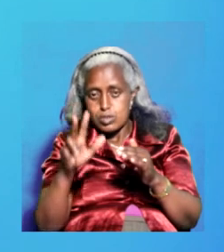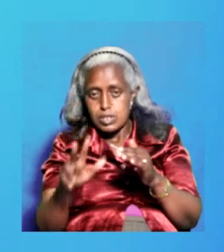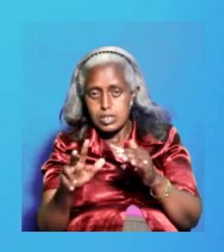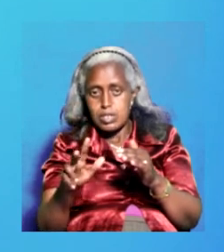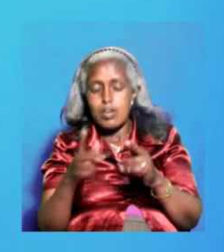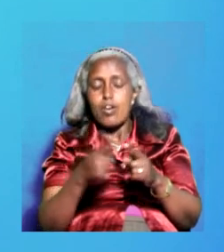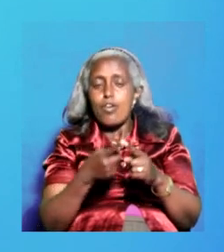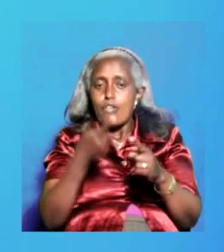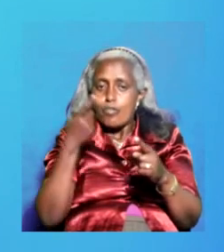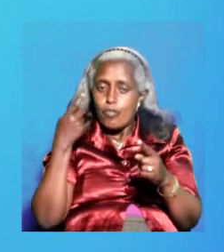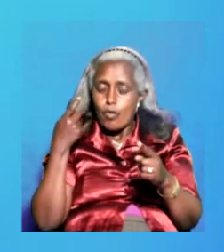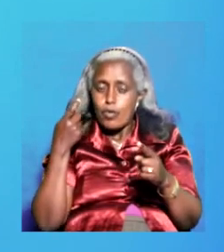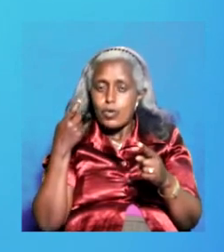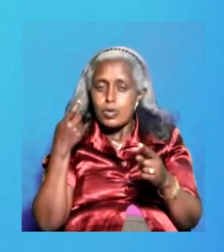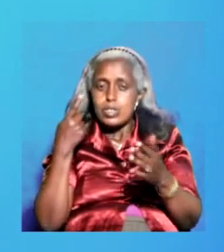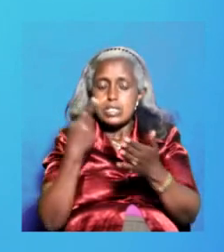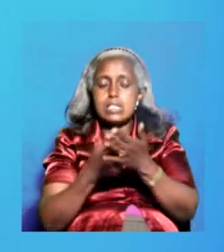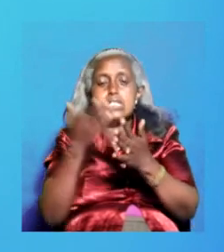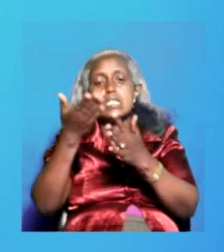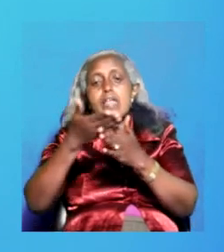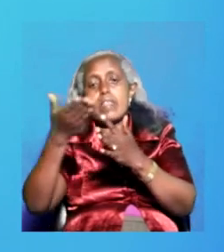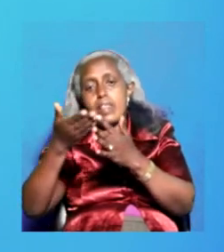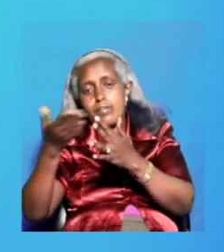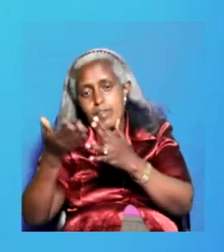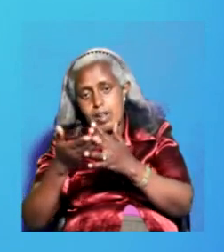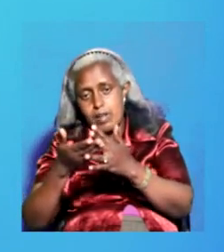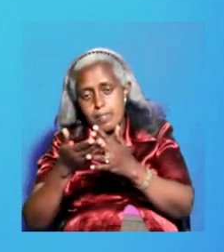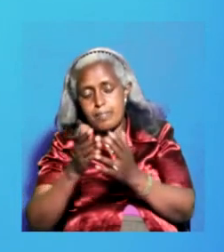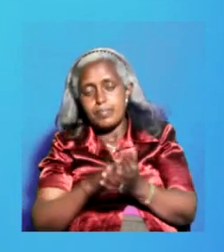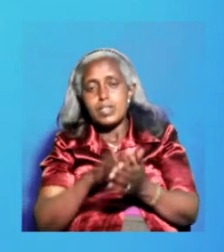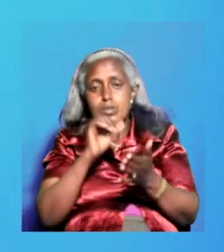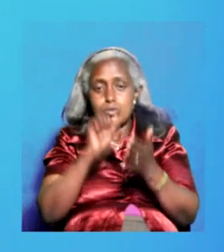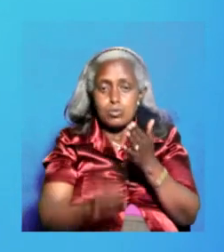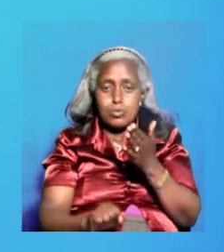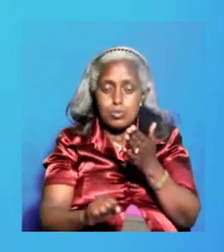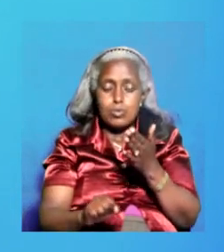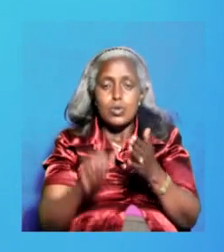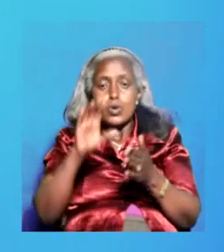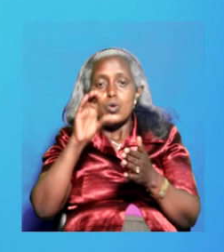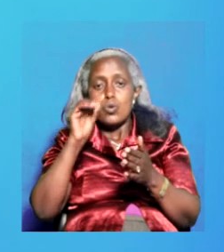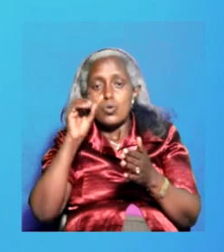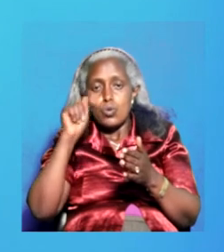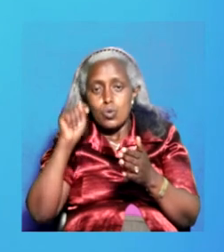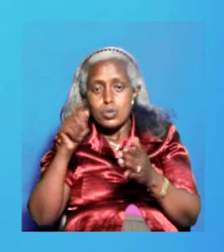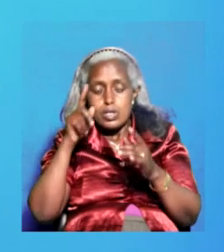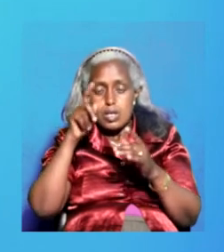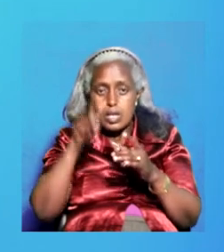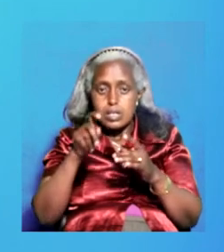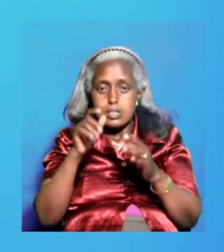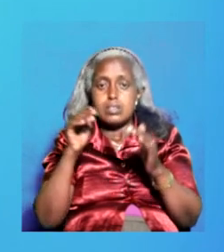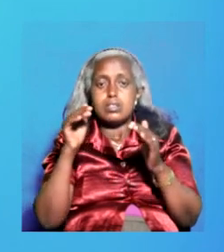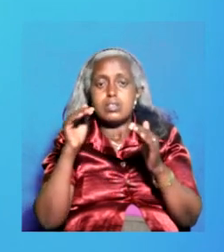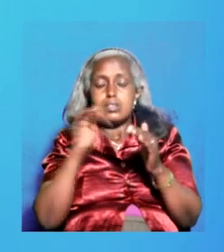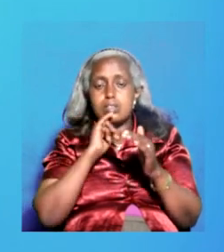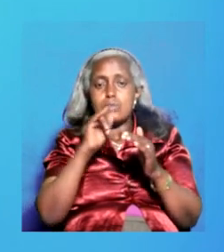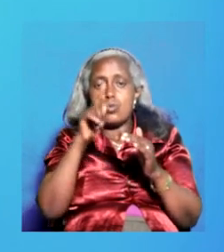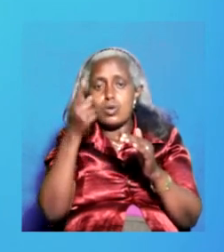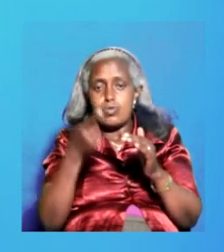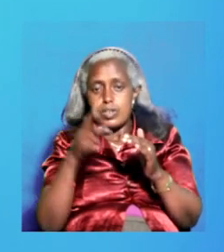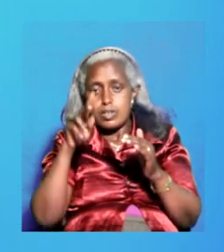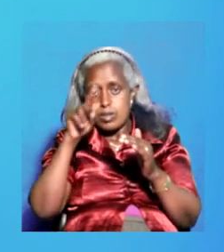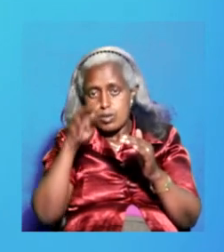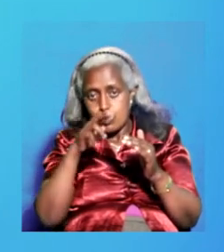for this interval. So cot x is 1 over root 3